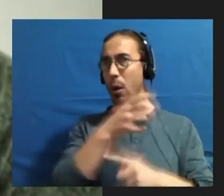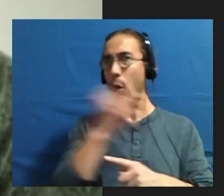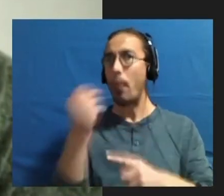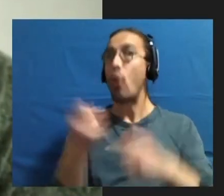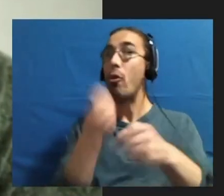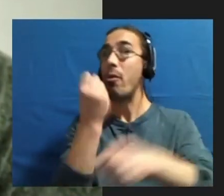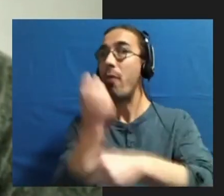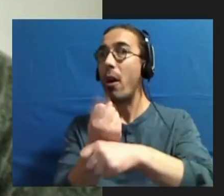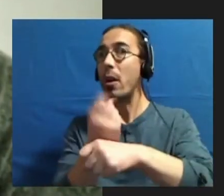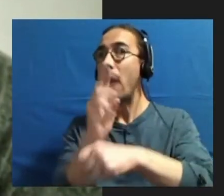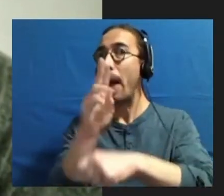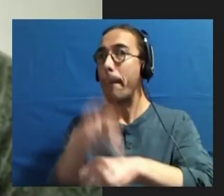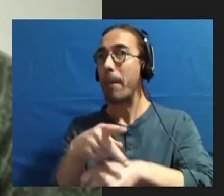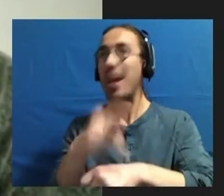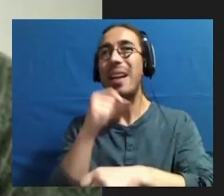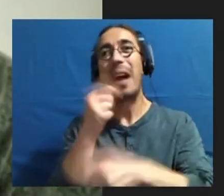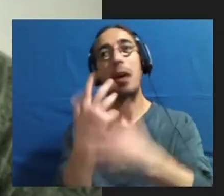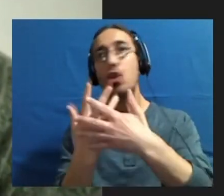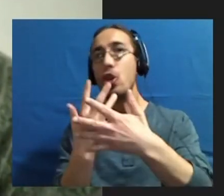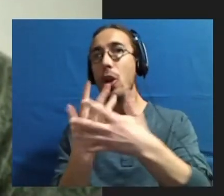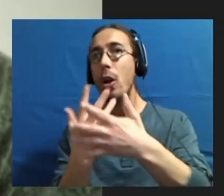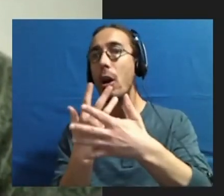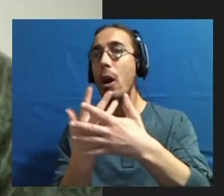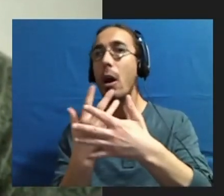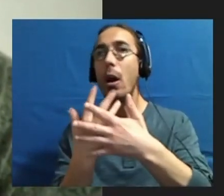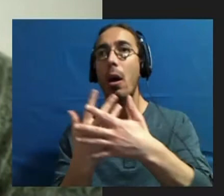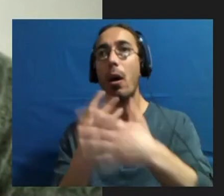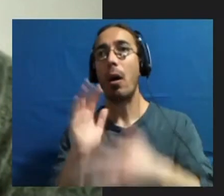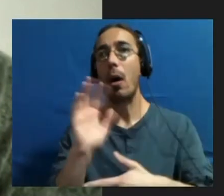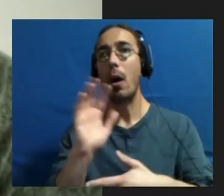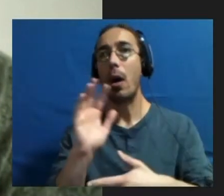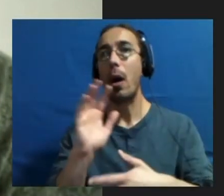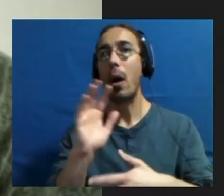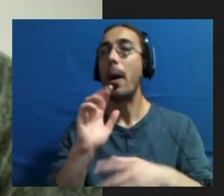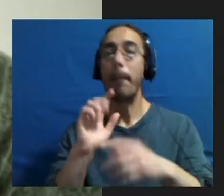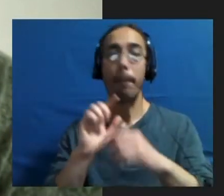even at the jail. It was when I got to Nottoway, the prison.